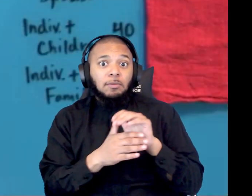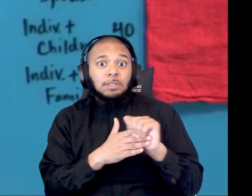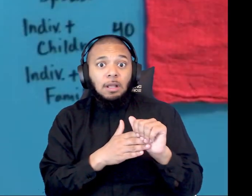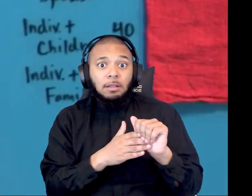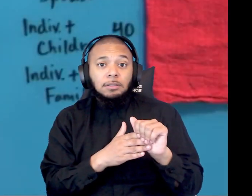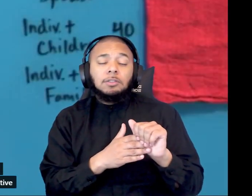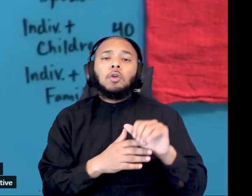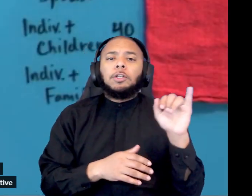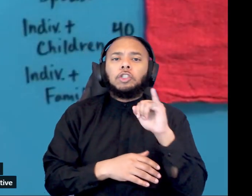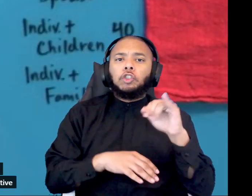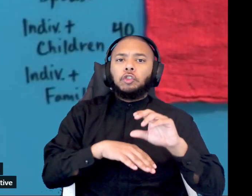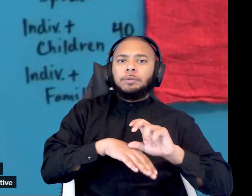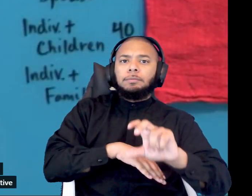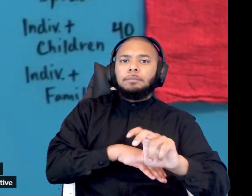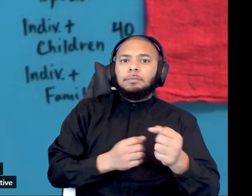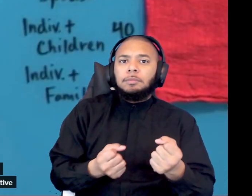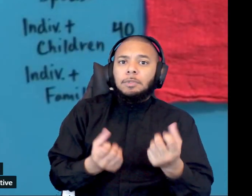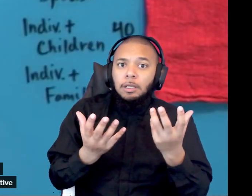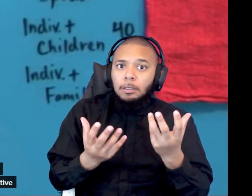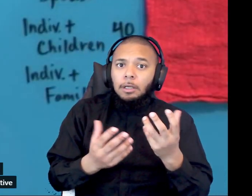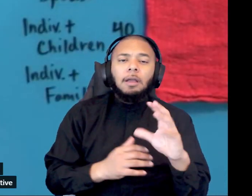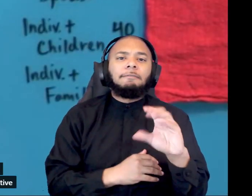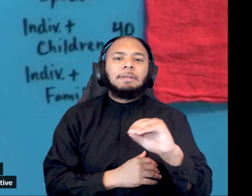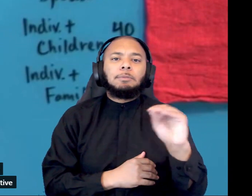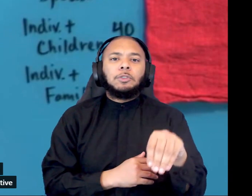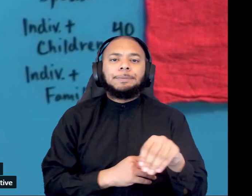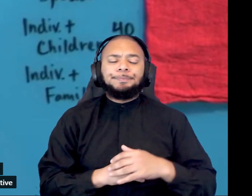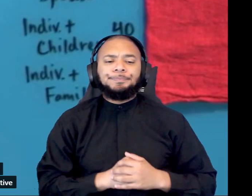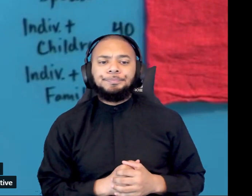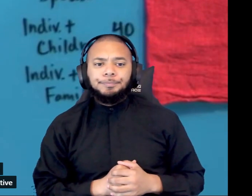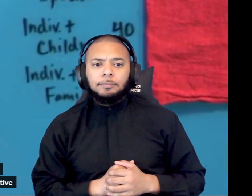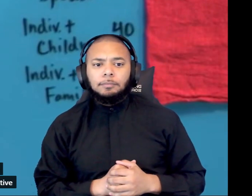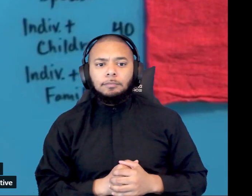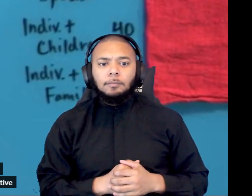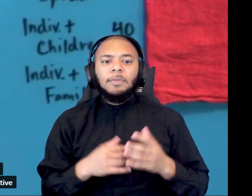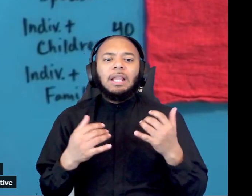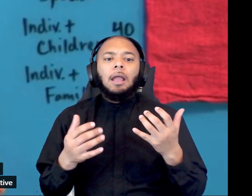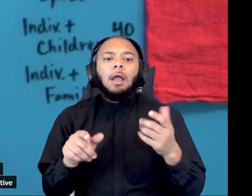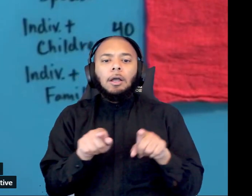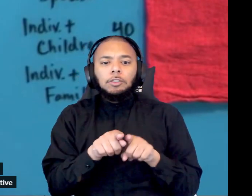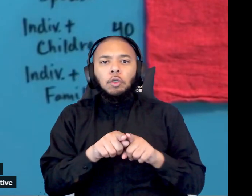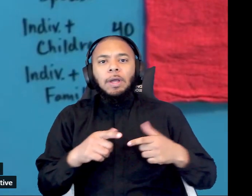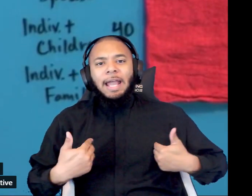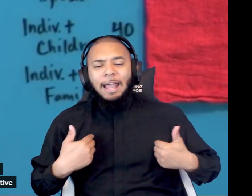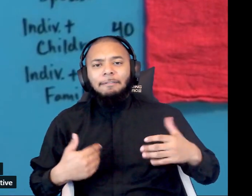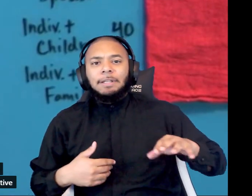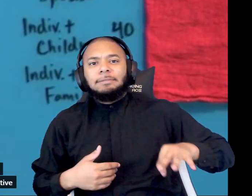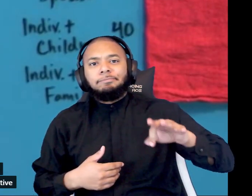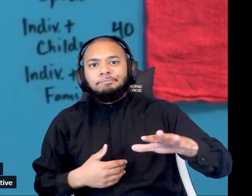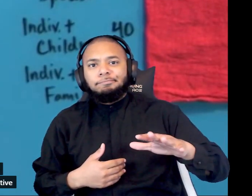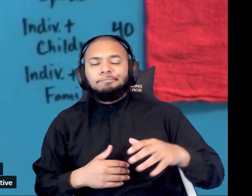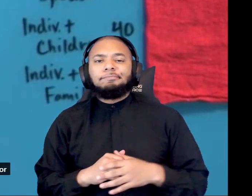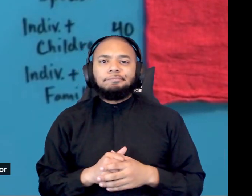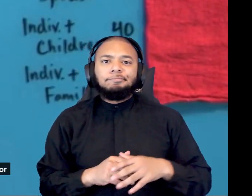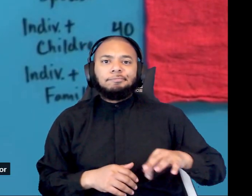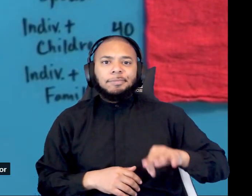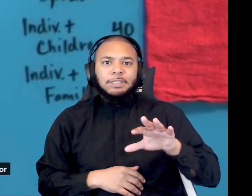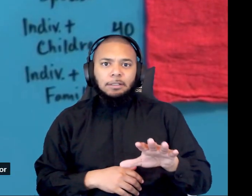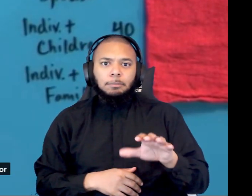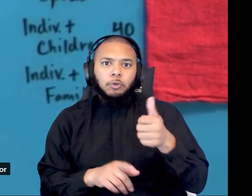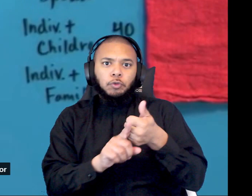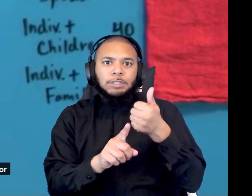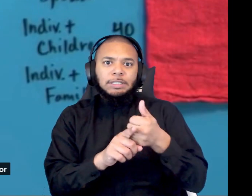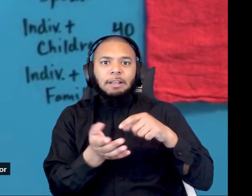50%. Next, we have our deductible. So before they pay anything outside of the preventative